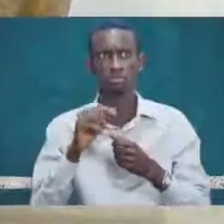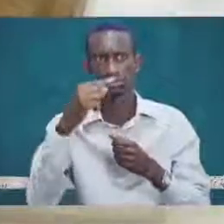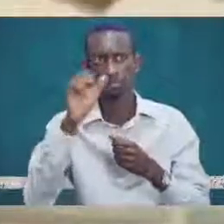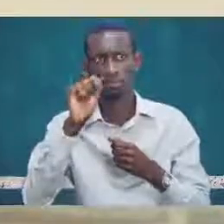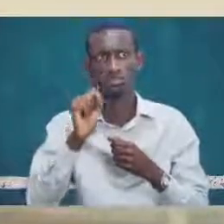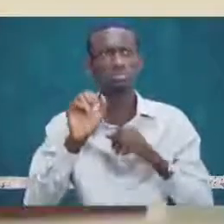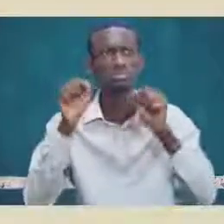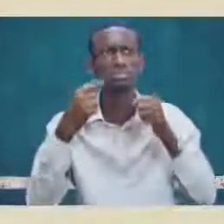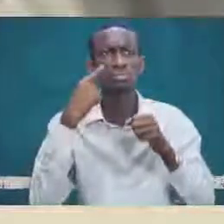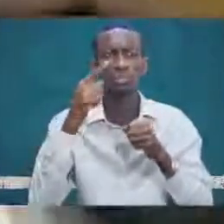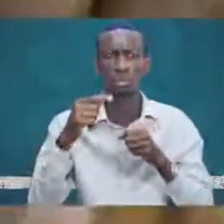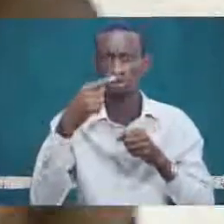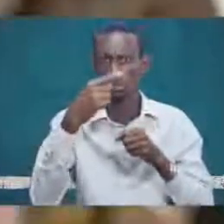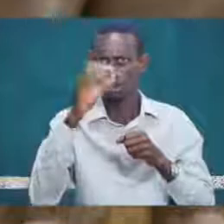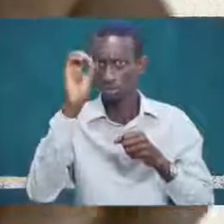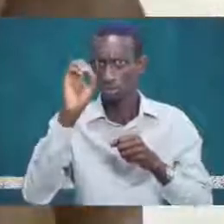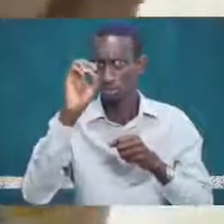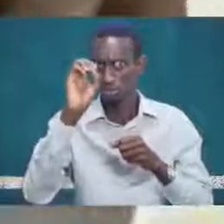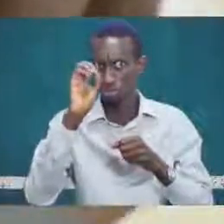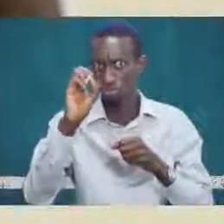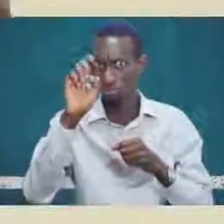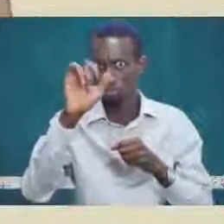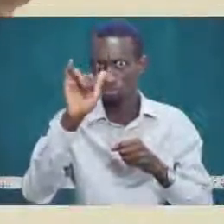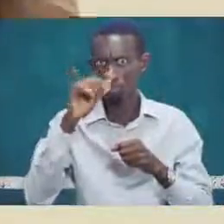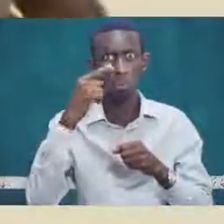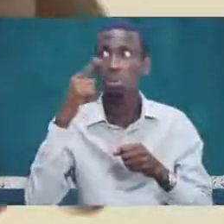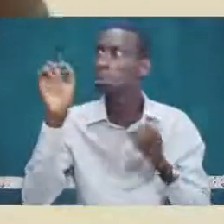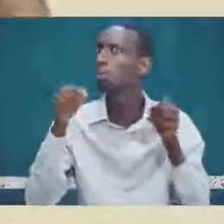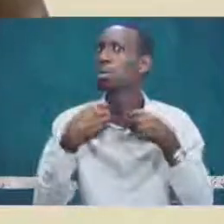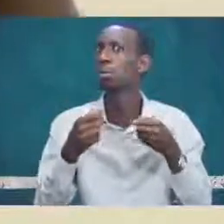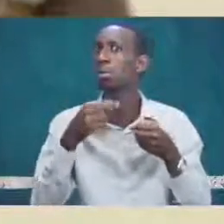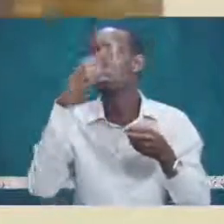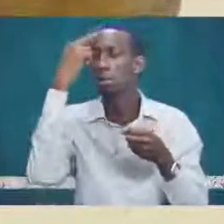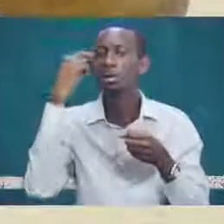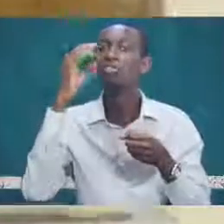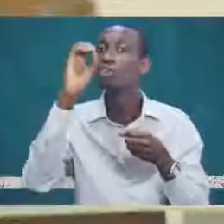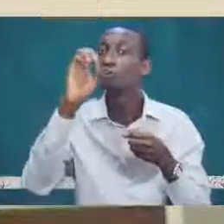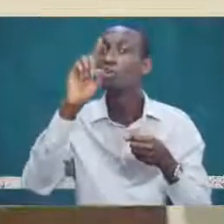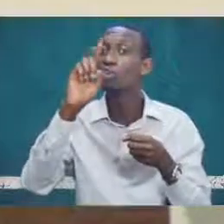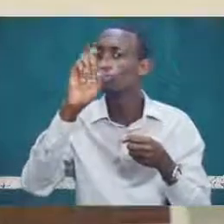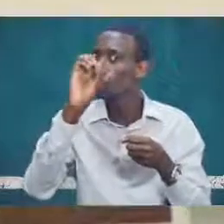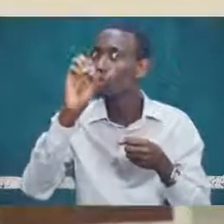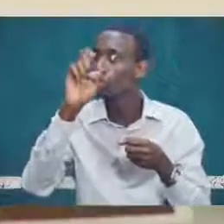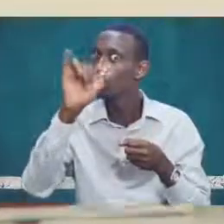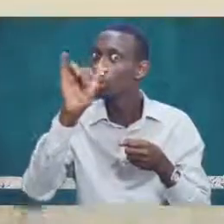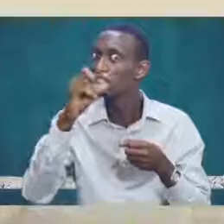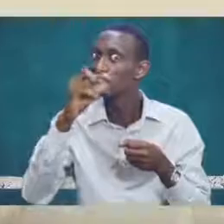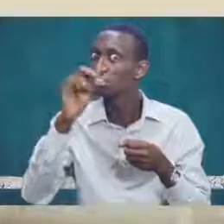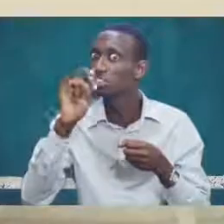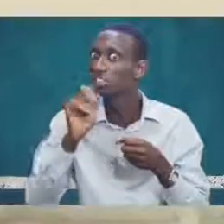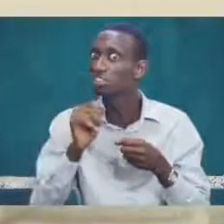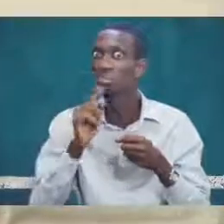see the oxygen gas in here because oxygen is colorless gas, but there are two gases that are being produced. So